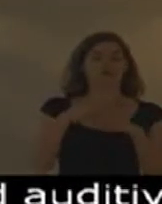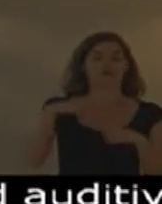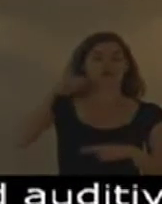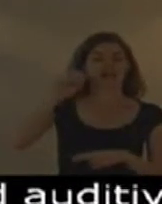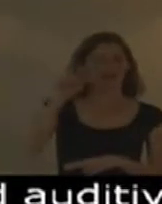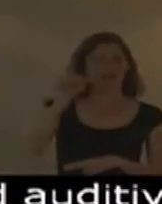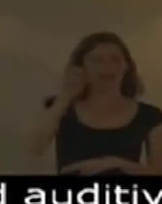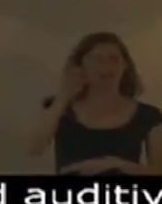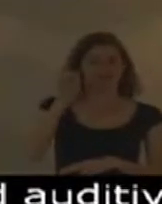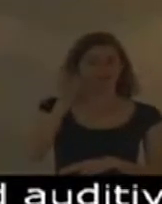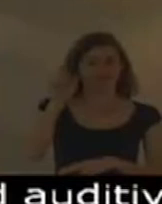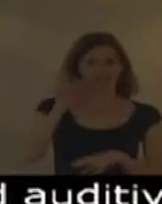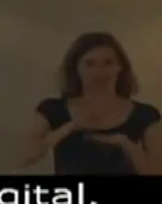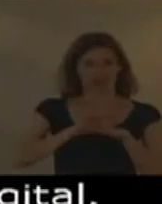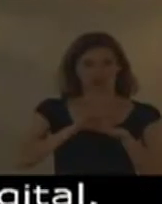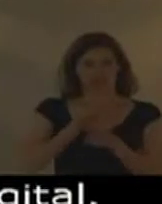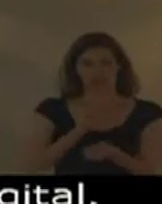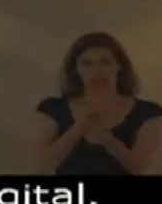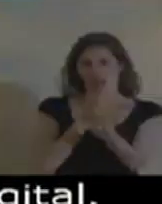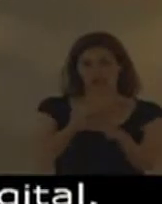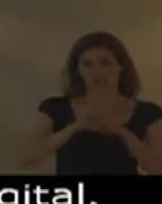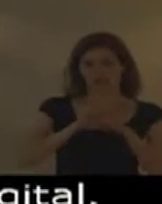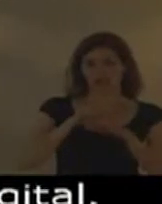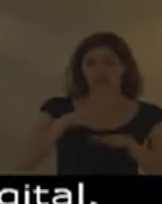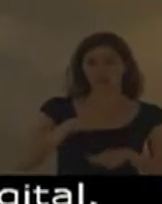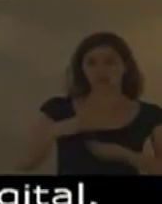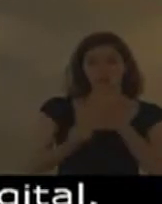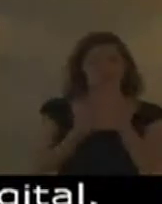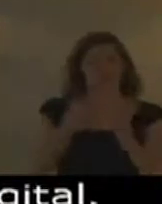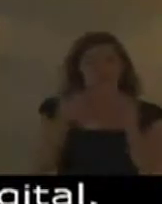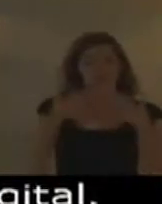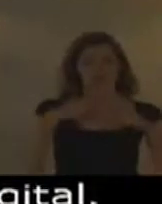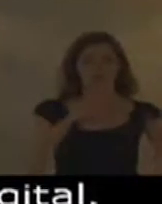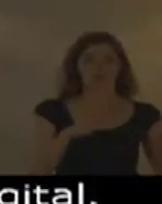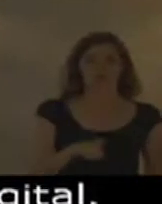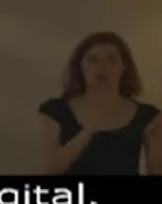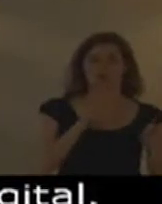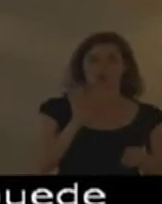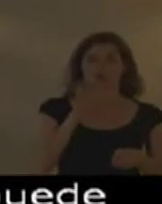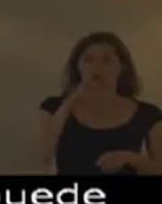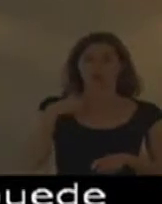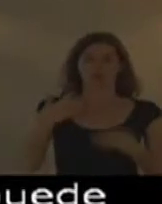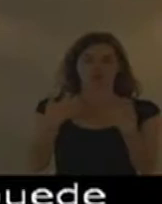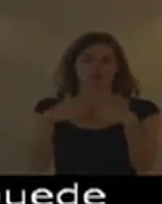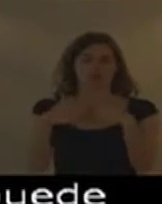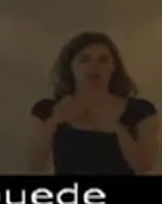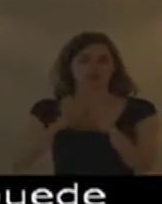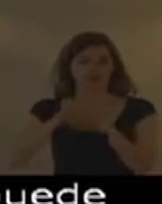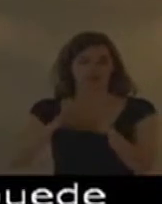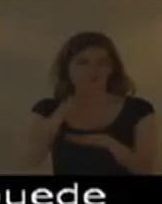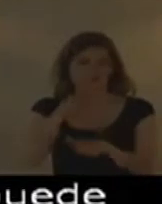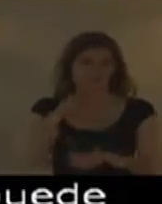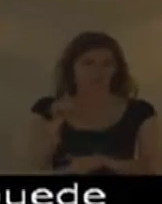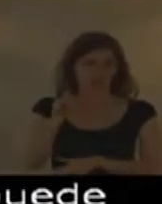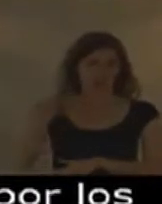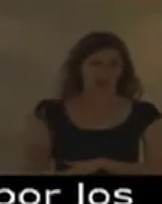deafness. Digital narrative, which we can use through computers or through other digital devices that we